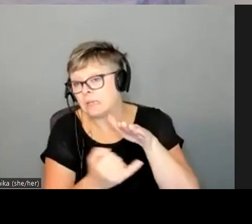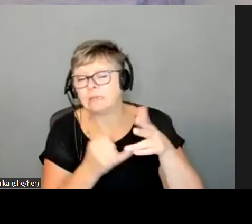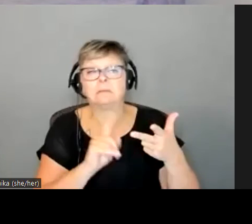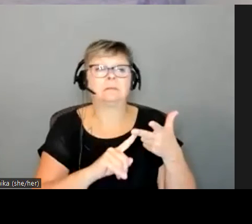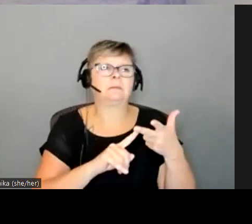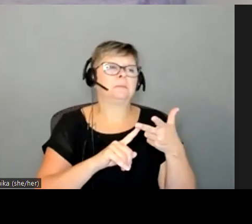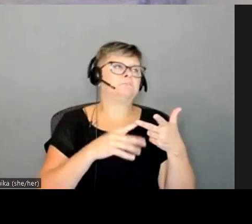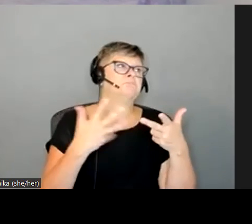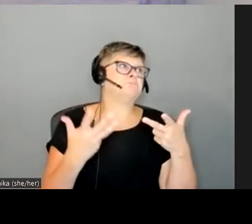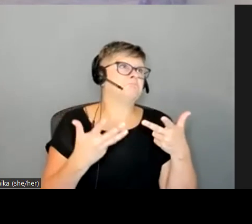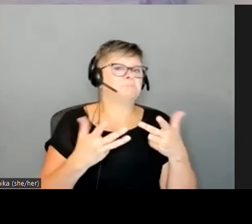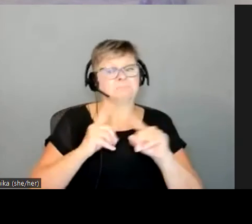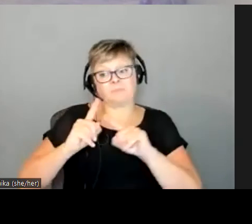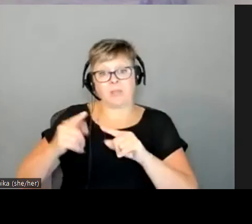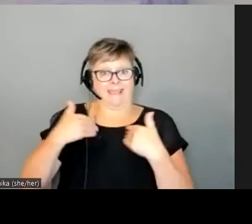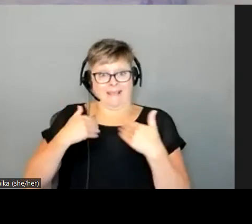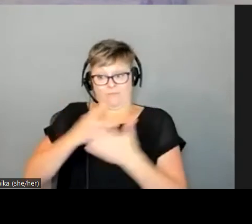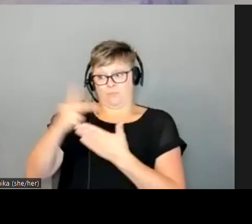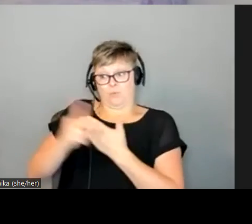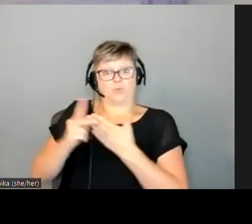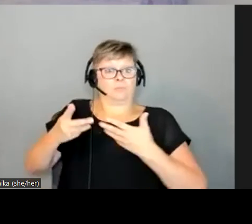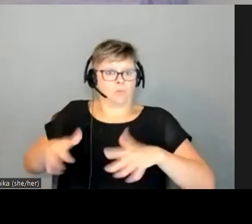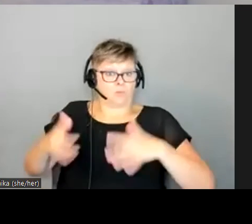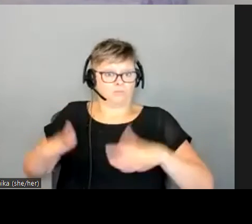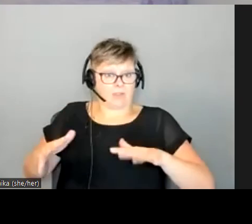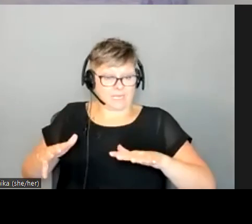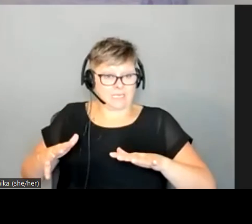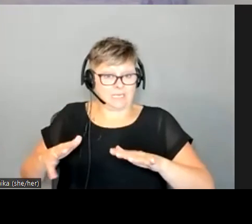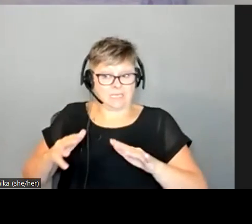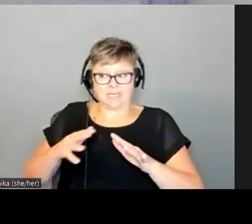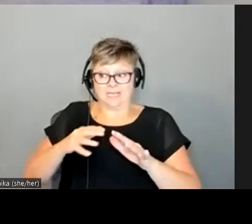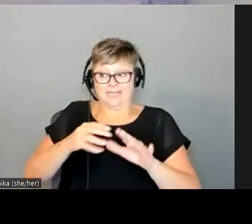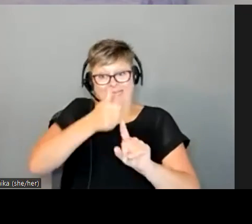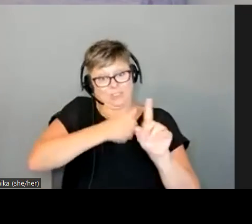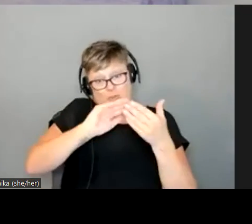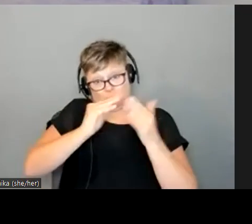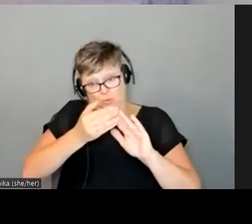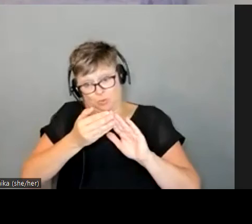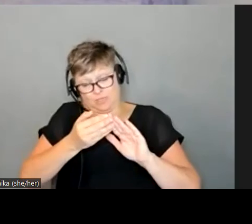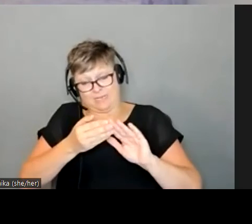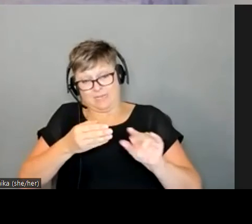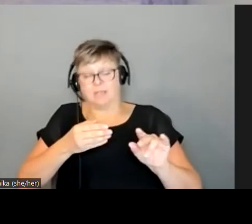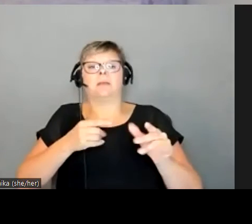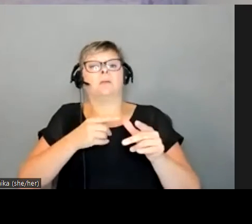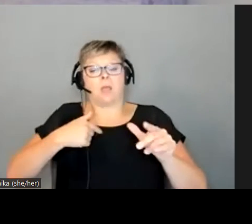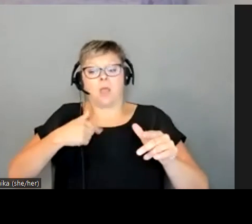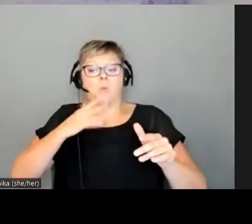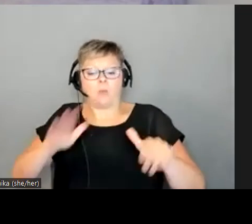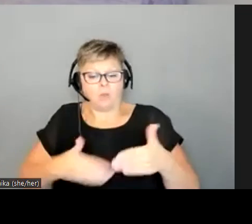working with programs that are already in place within each community. They have different programs like